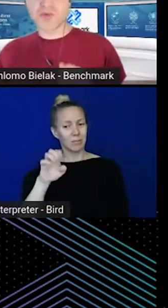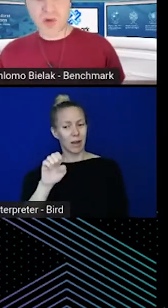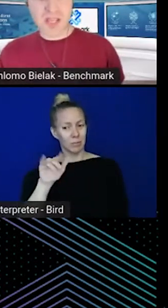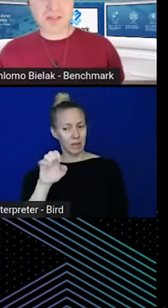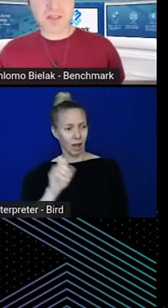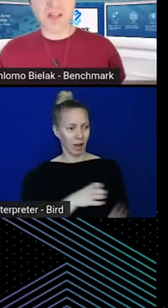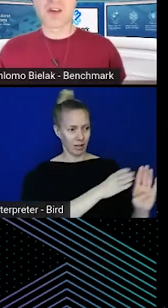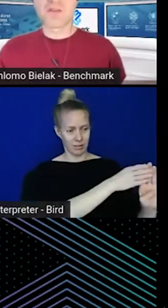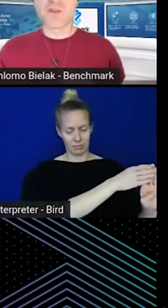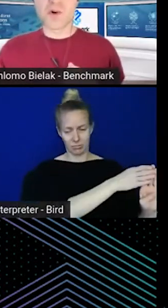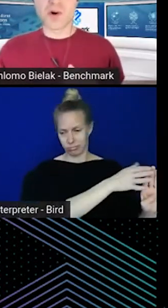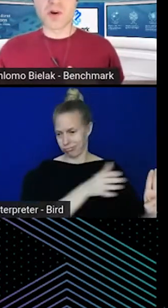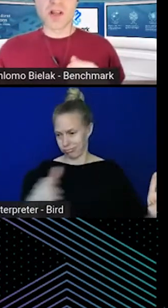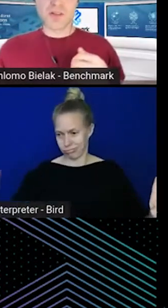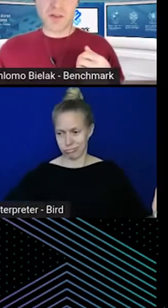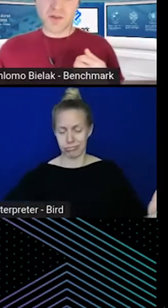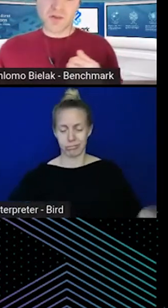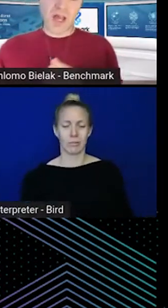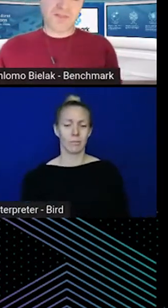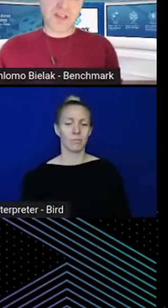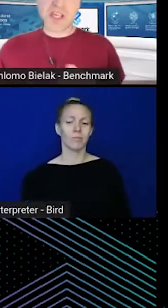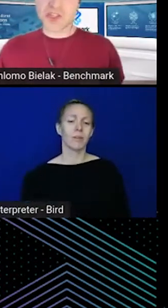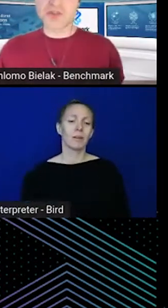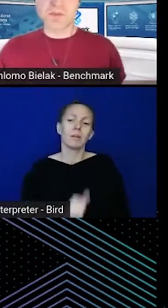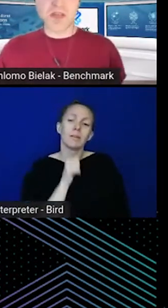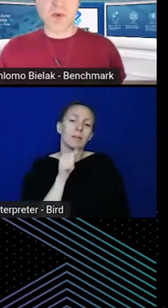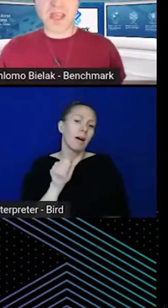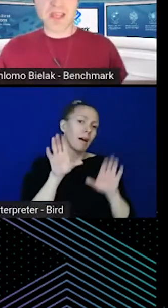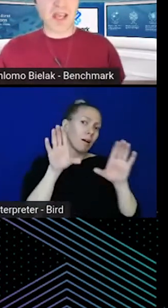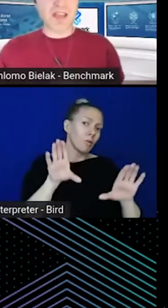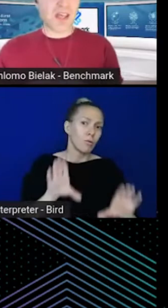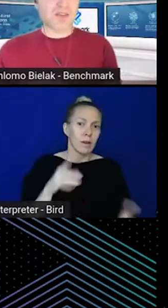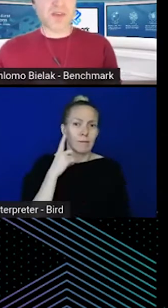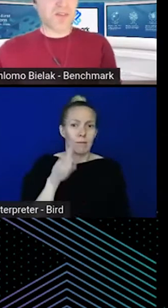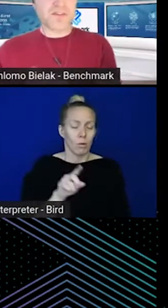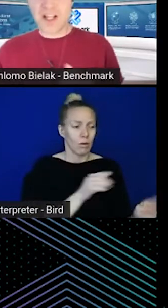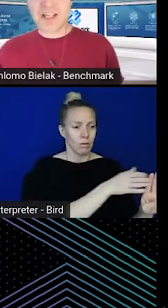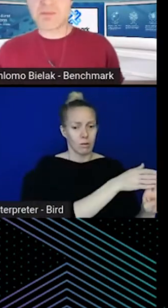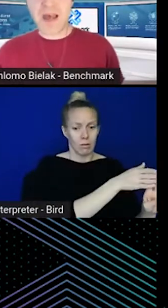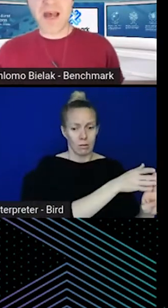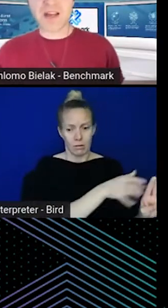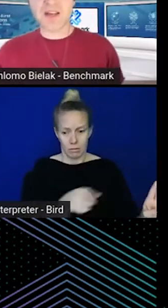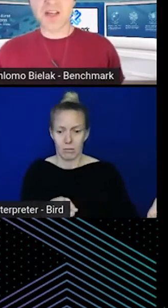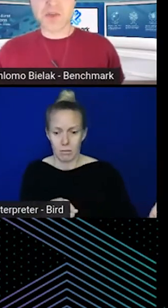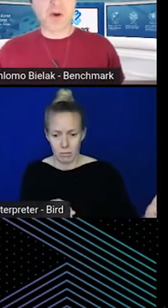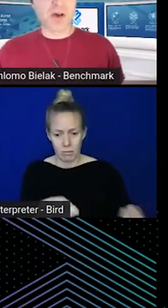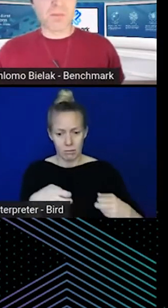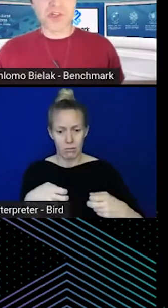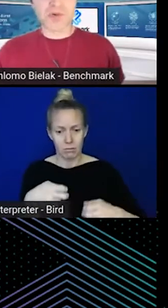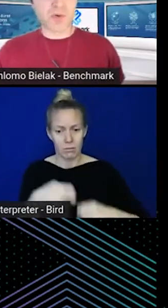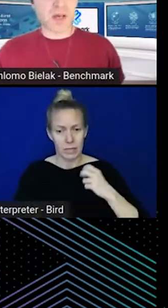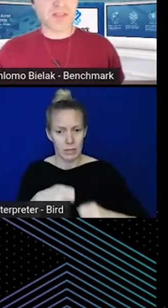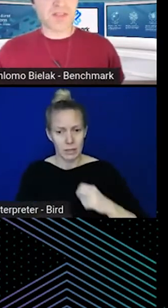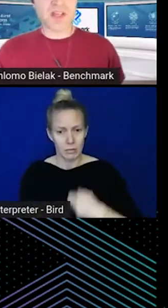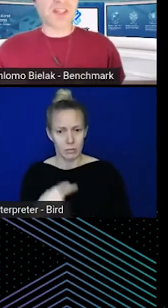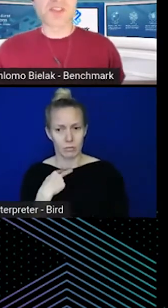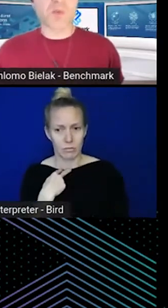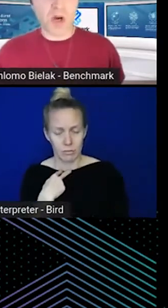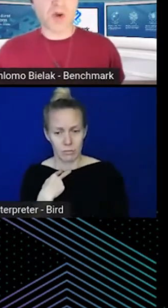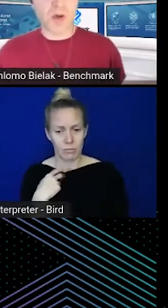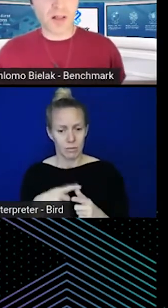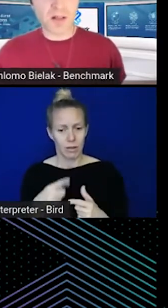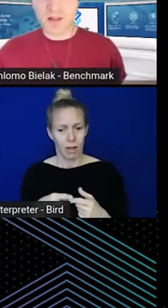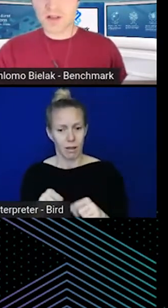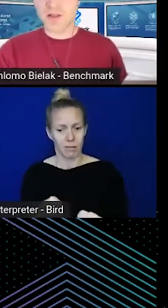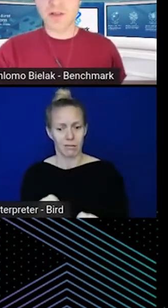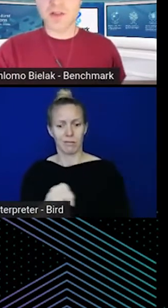not great for having issues midway and then falling back to a merge request. It doesn't